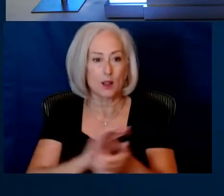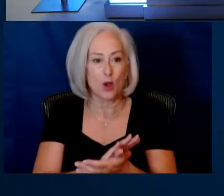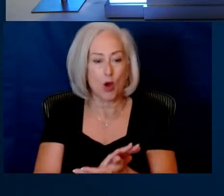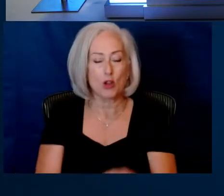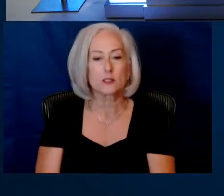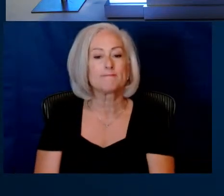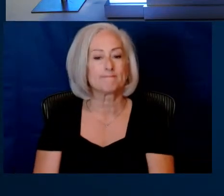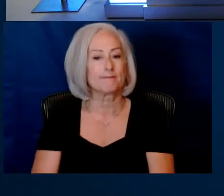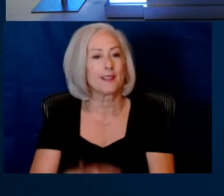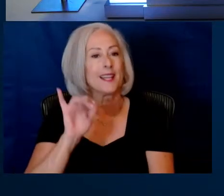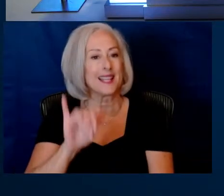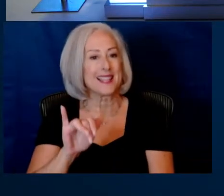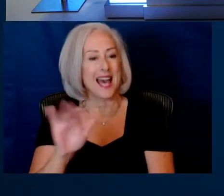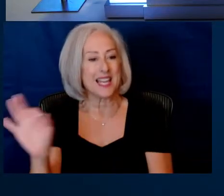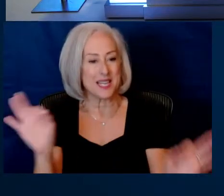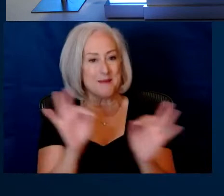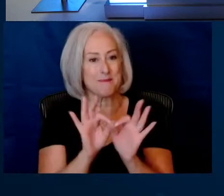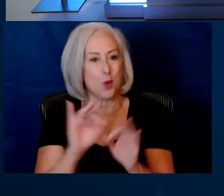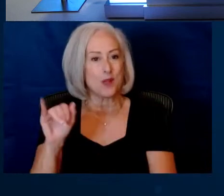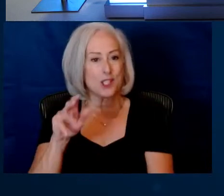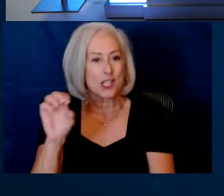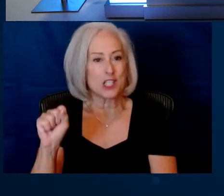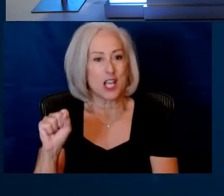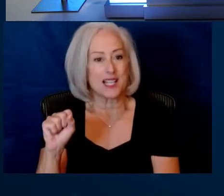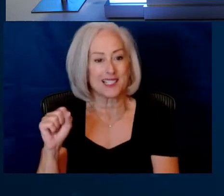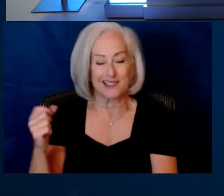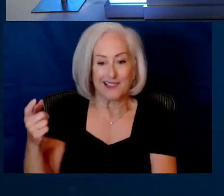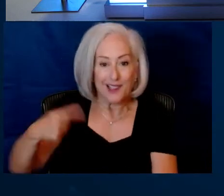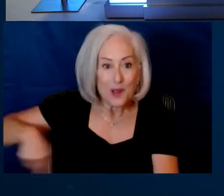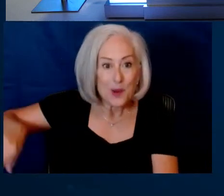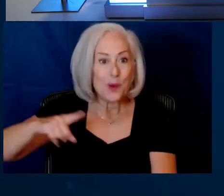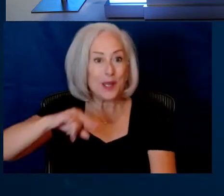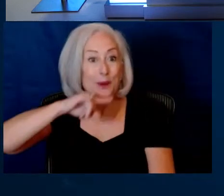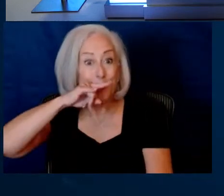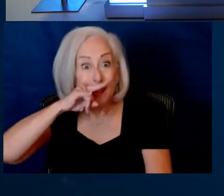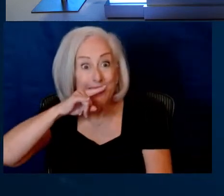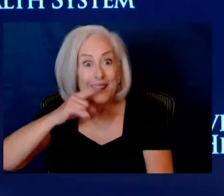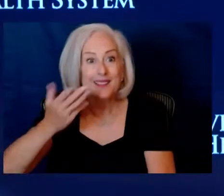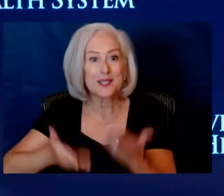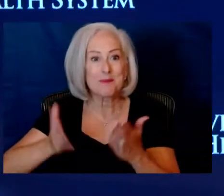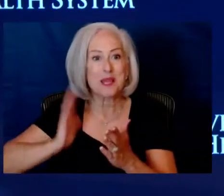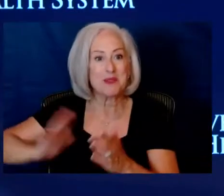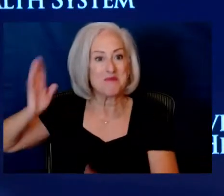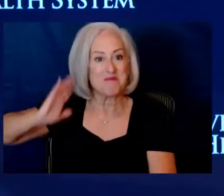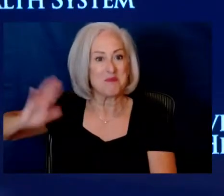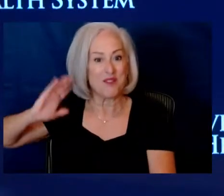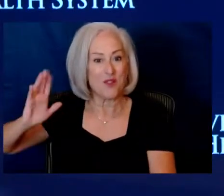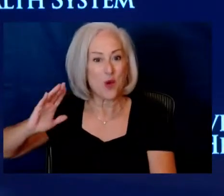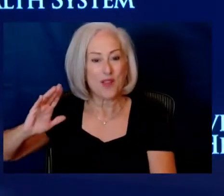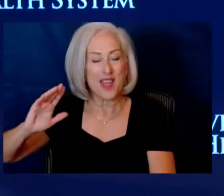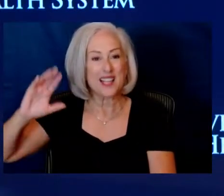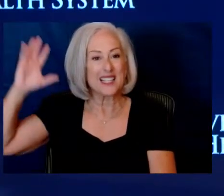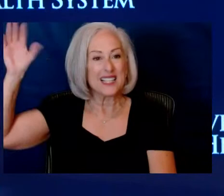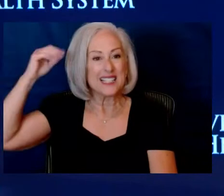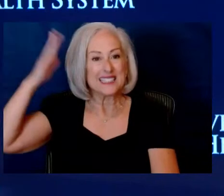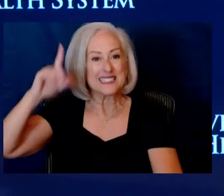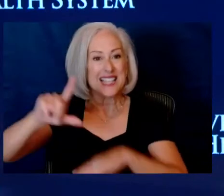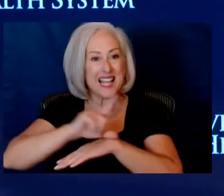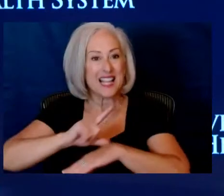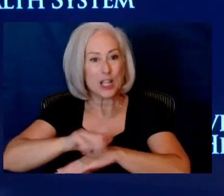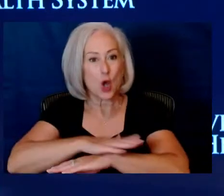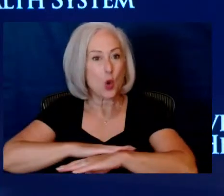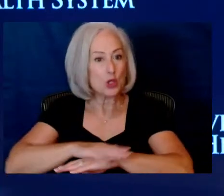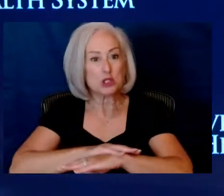huge, Jess. You know, when we were kids and probably generations before that, sunscreen use wasn't done